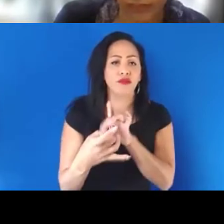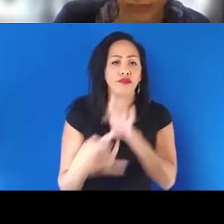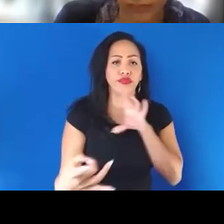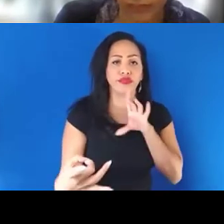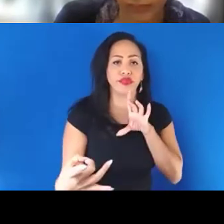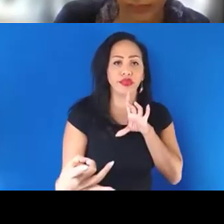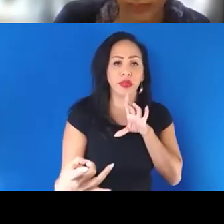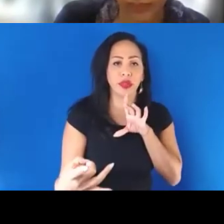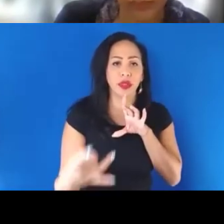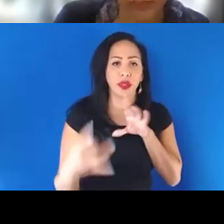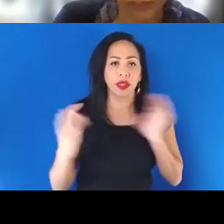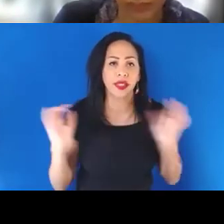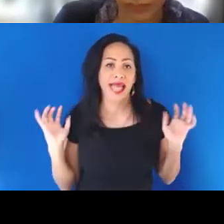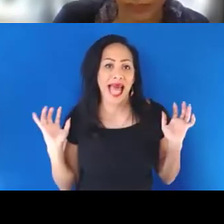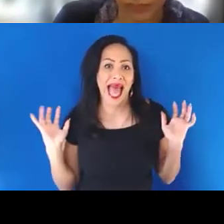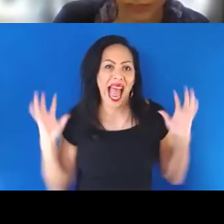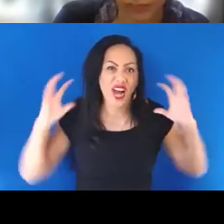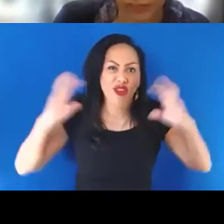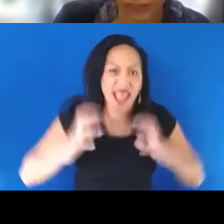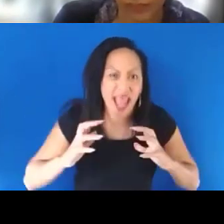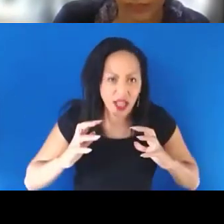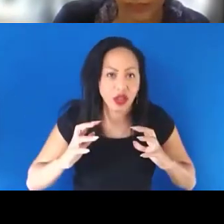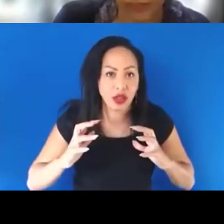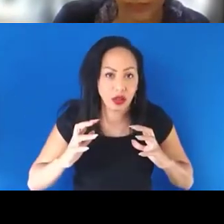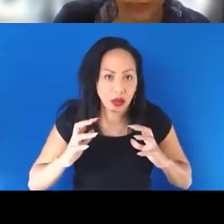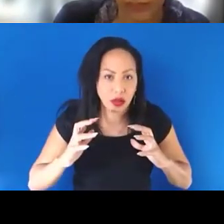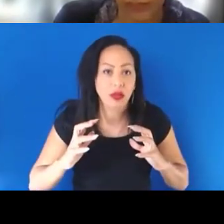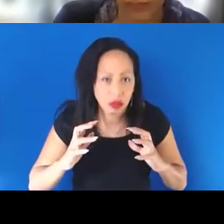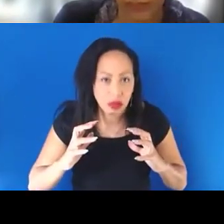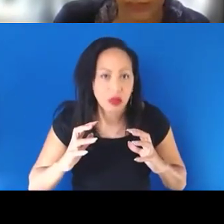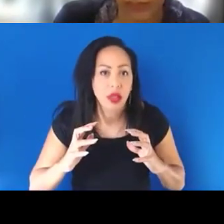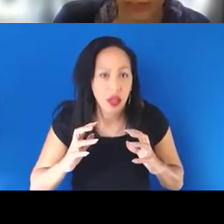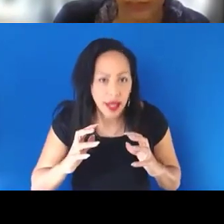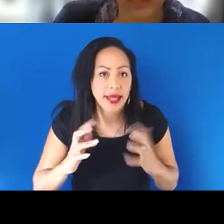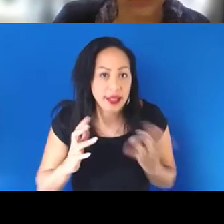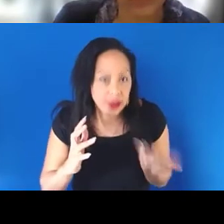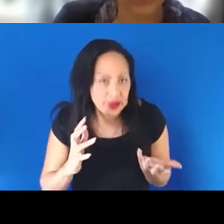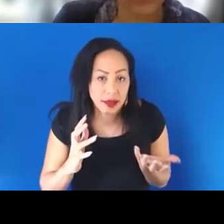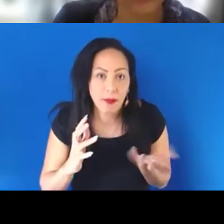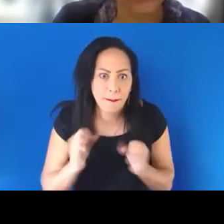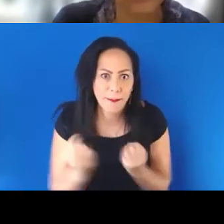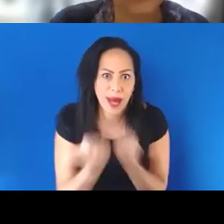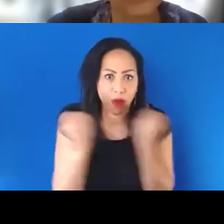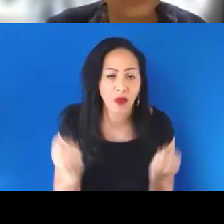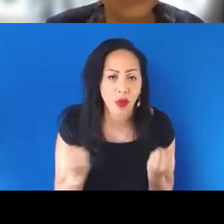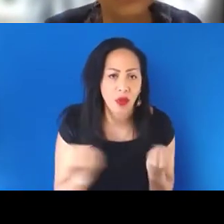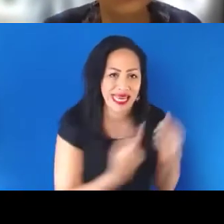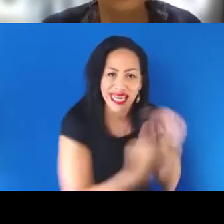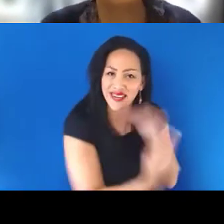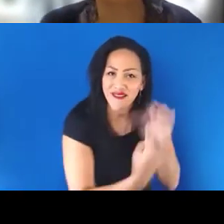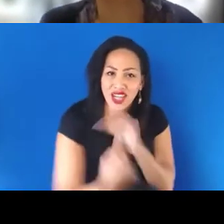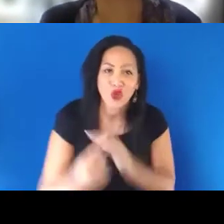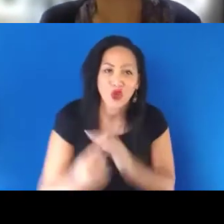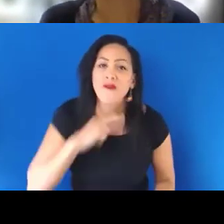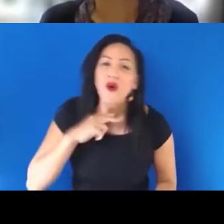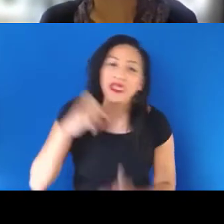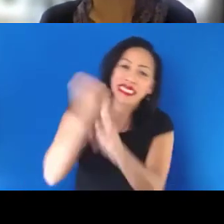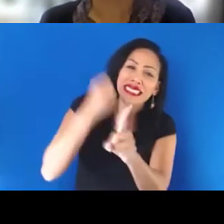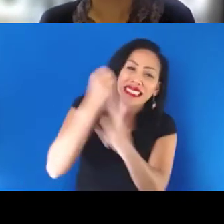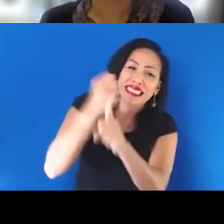aggregation is power. Individual voices of poor people get lost in transition, in